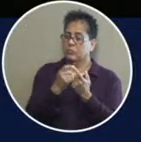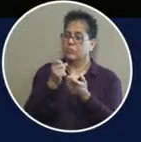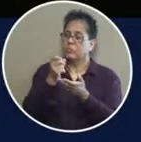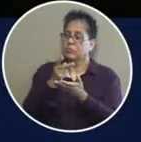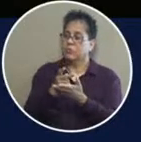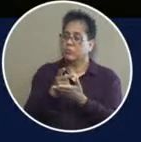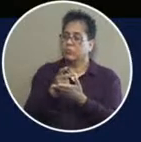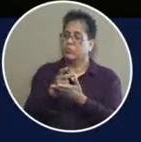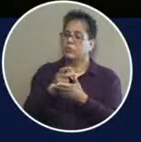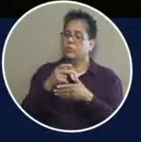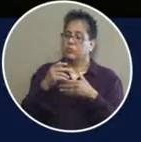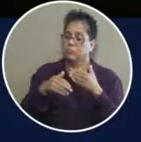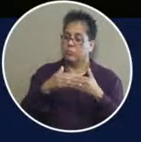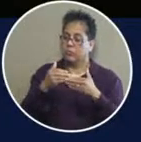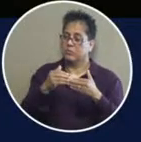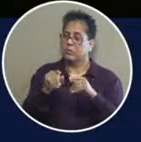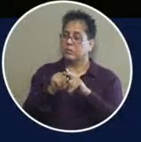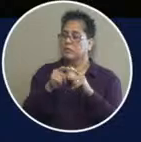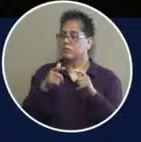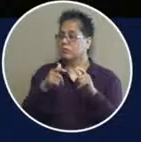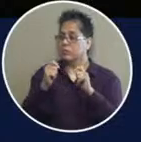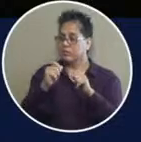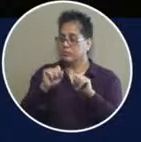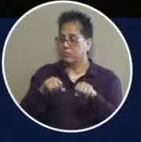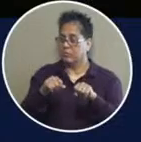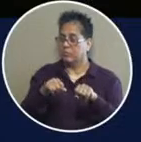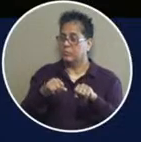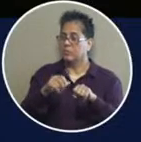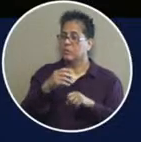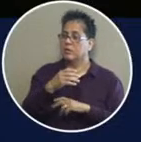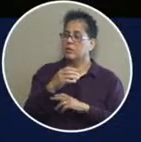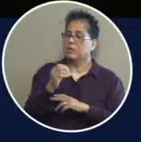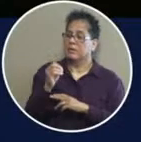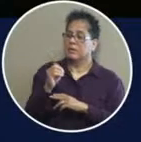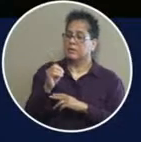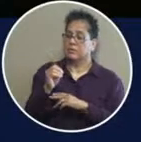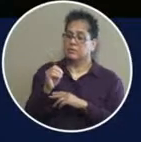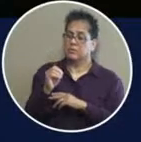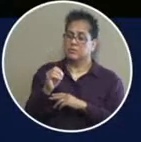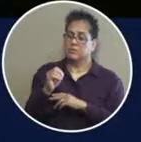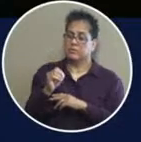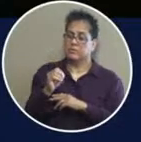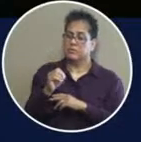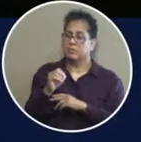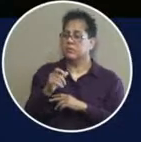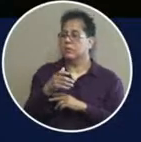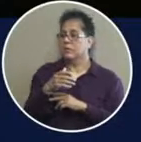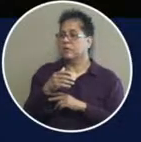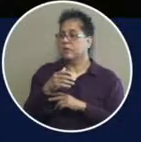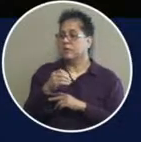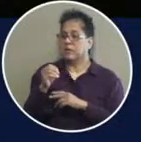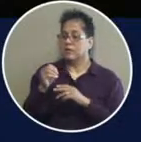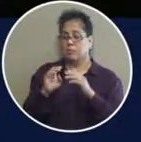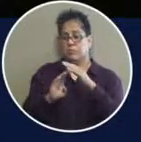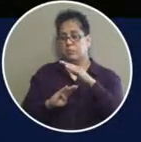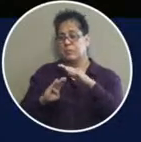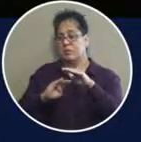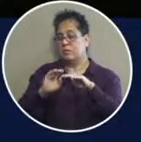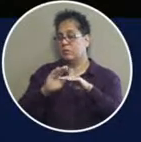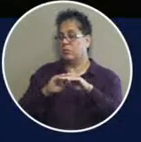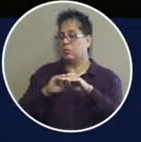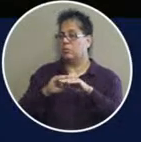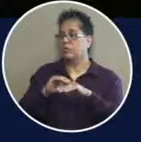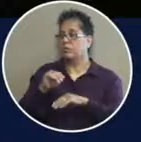approve this process as quickly as possible and deploy those funds as quickly as possible. Based on Ms.